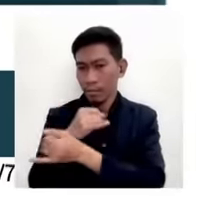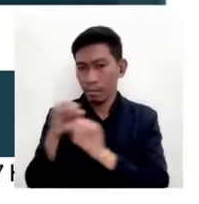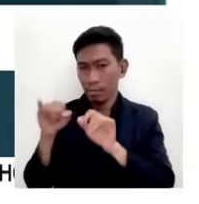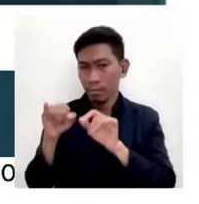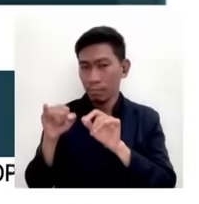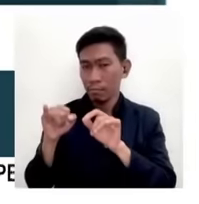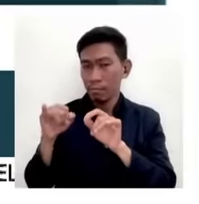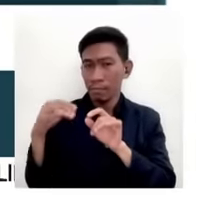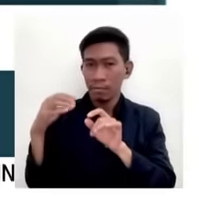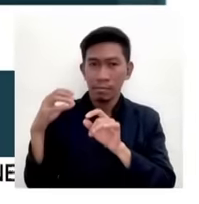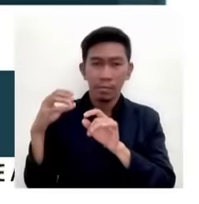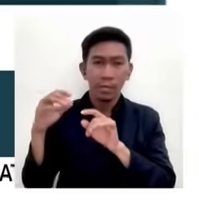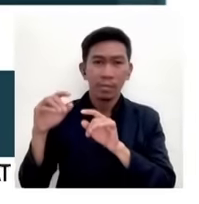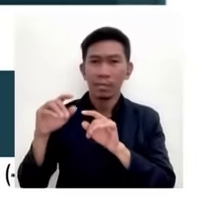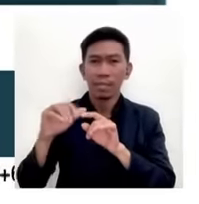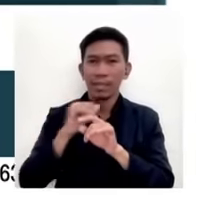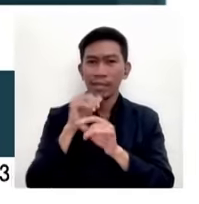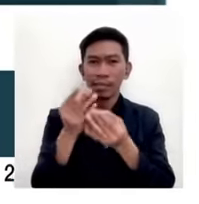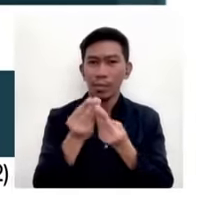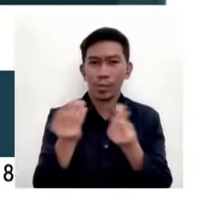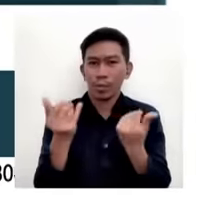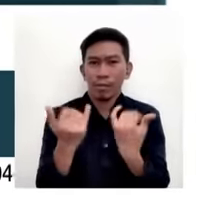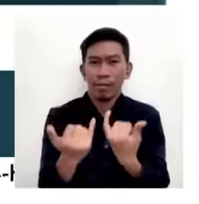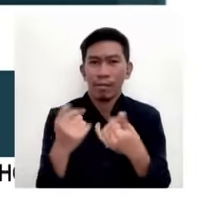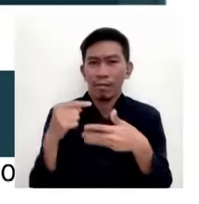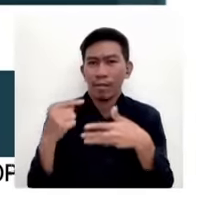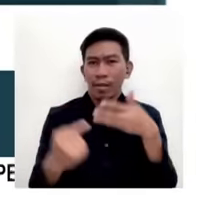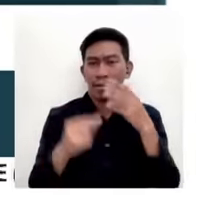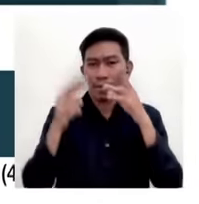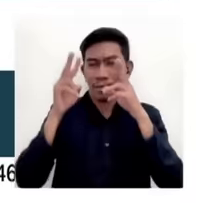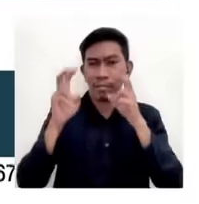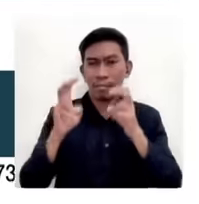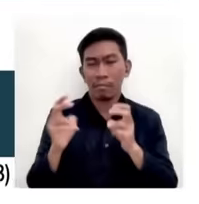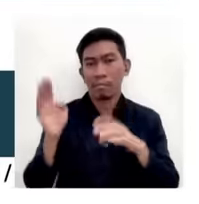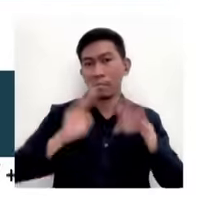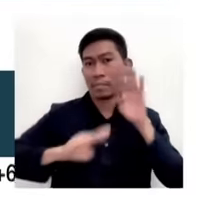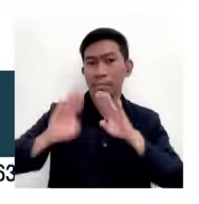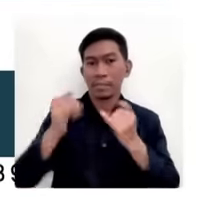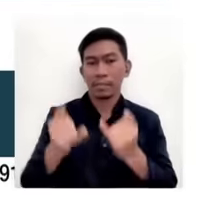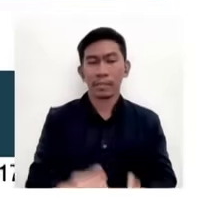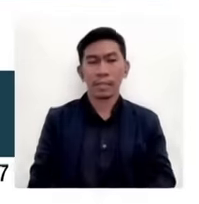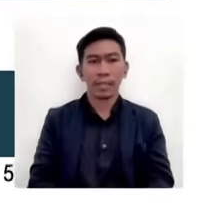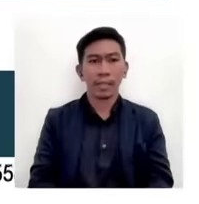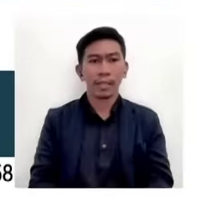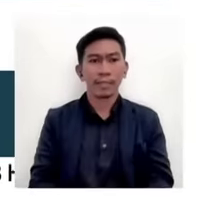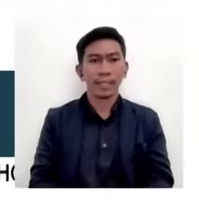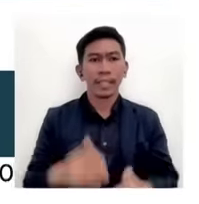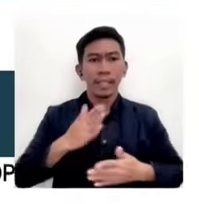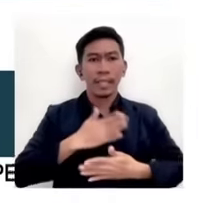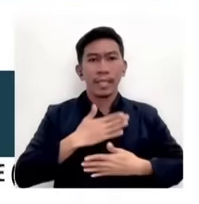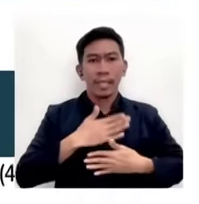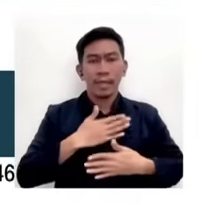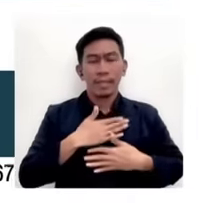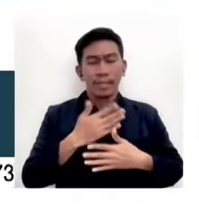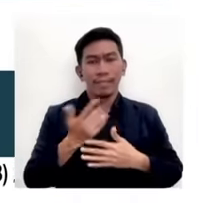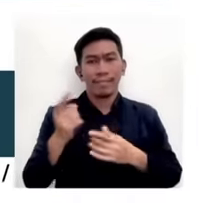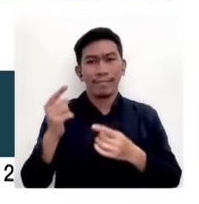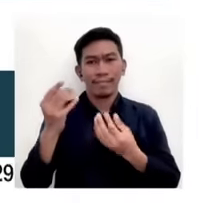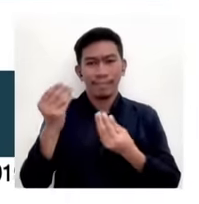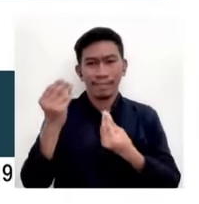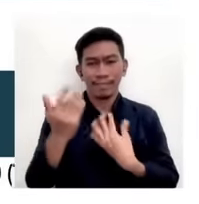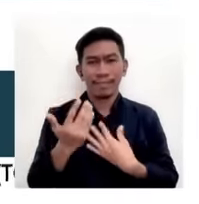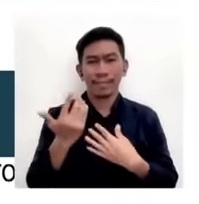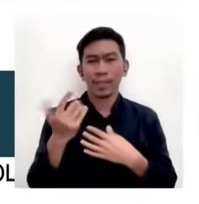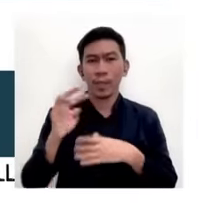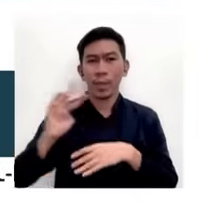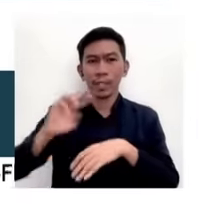the solution to our current problems right now. You know, Attorney Sam, I'm glad that you mentioned what's happening in the West Philippine Sea. Speaking to the former